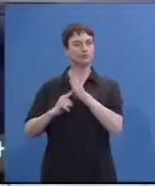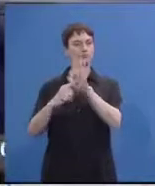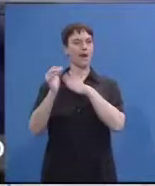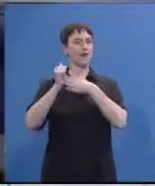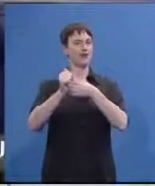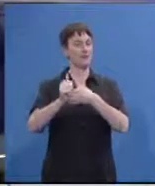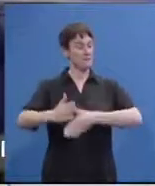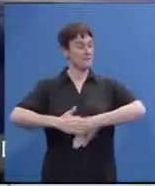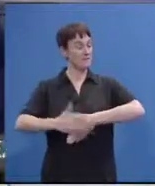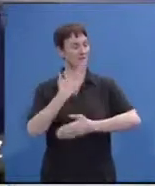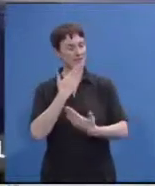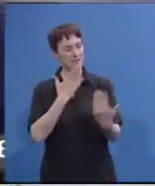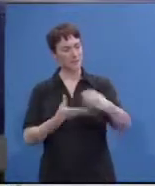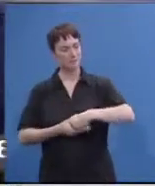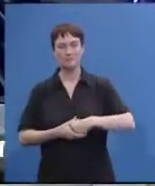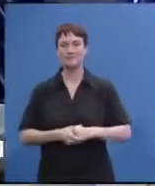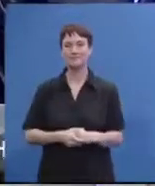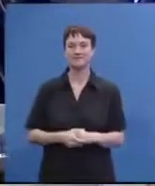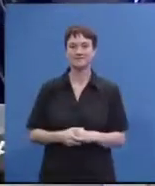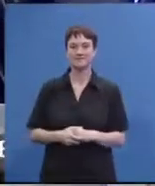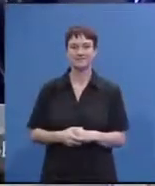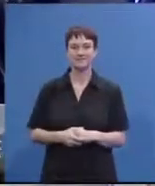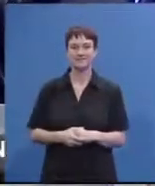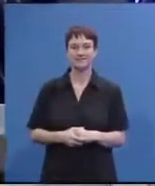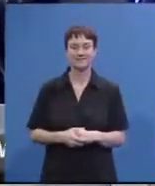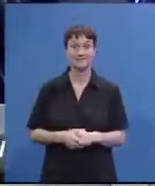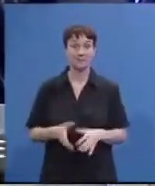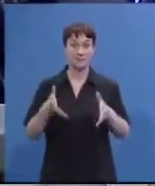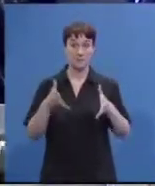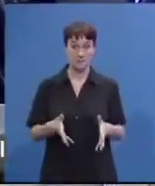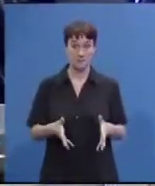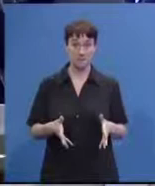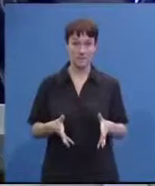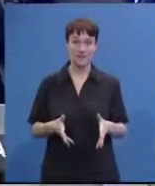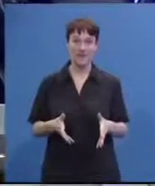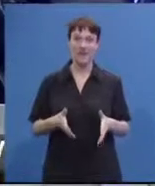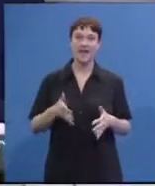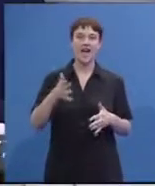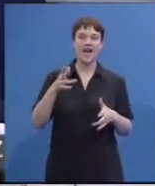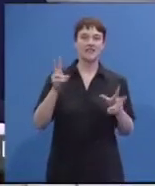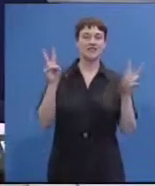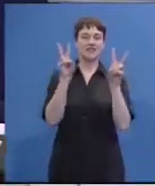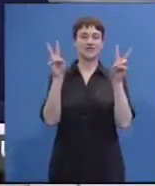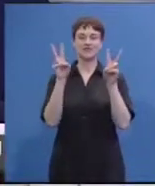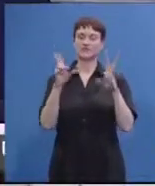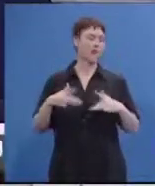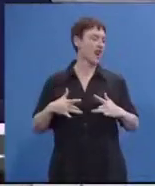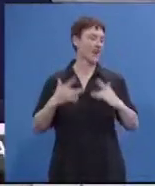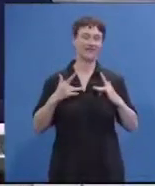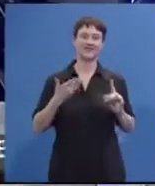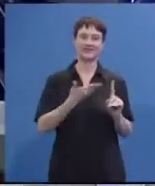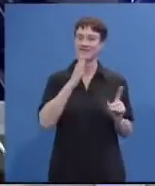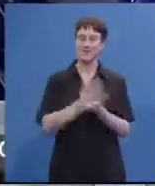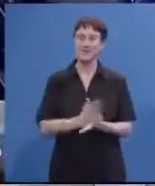you. Thank you very much Thank for you very joining much, us. Chriselle. Thanks, Thomas. Now, this is a Kosi for life, for sure. Thank you so much for making